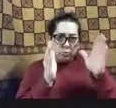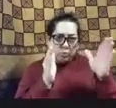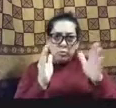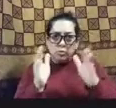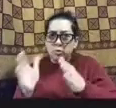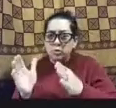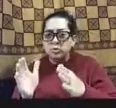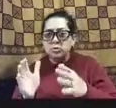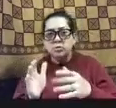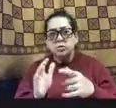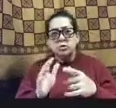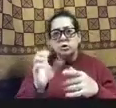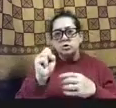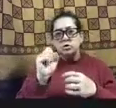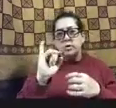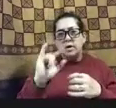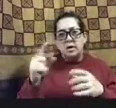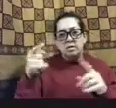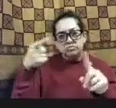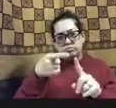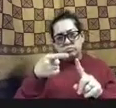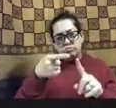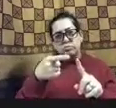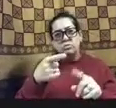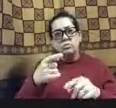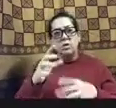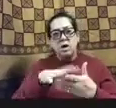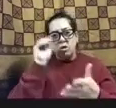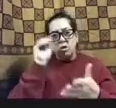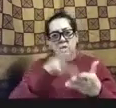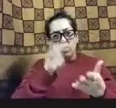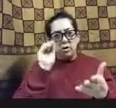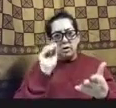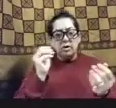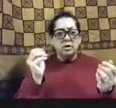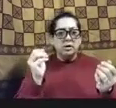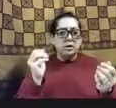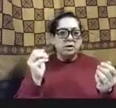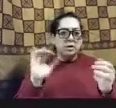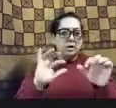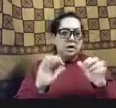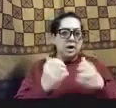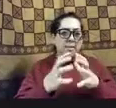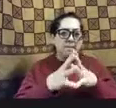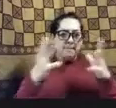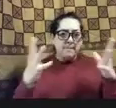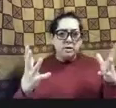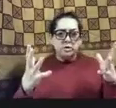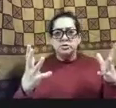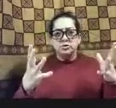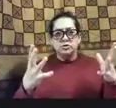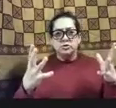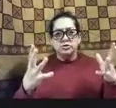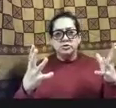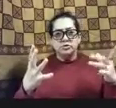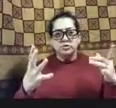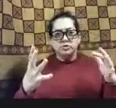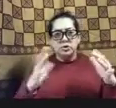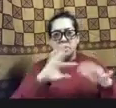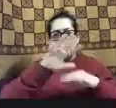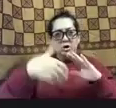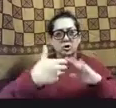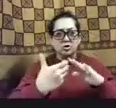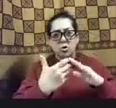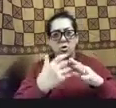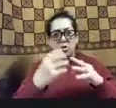to soil in particular, and learning just how much this whole